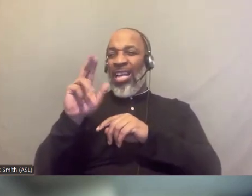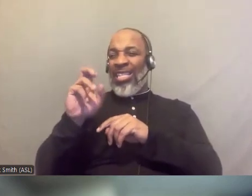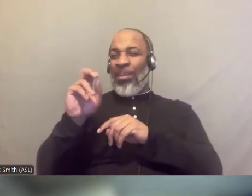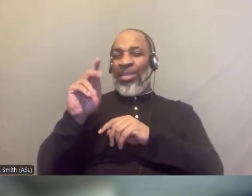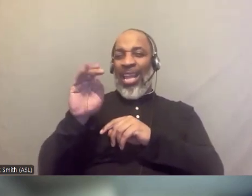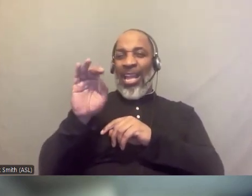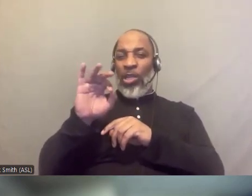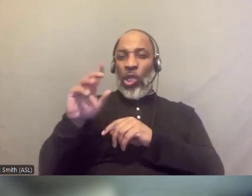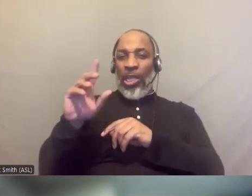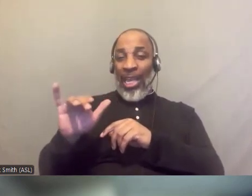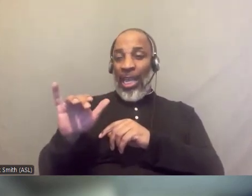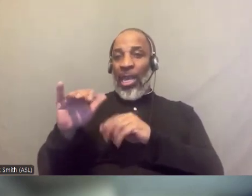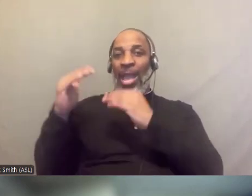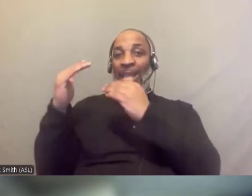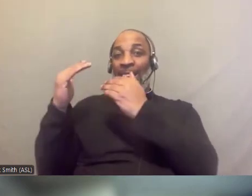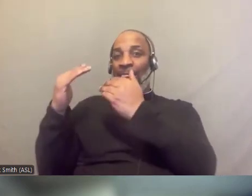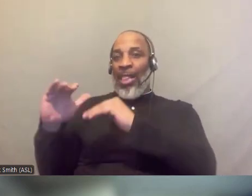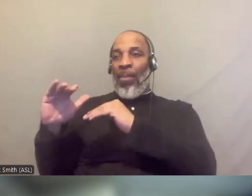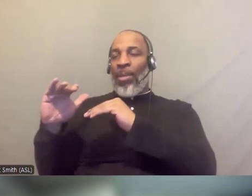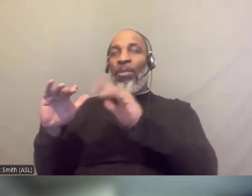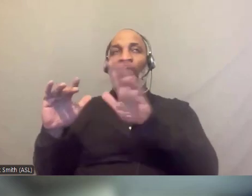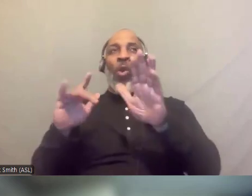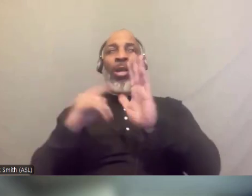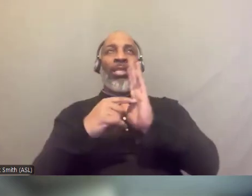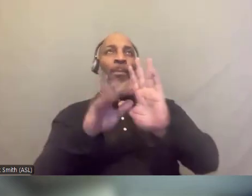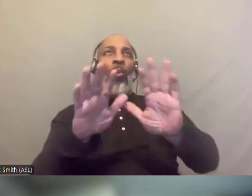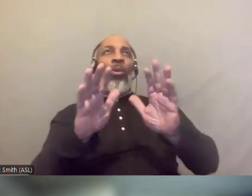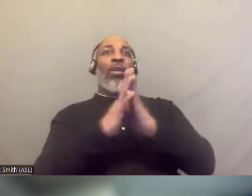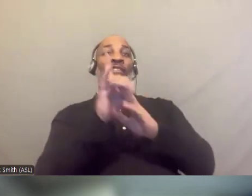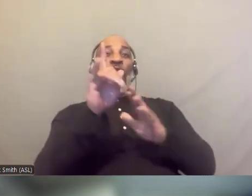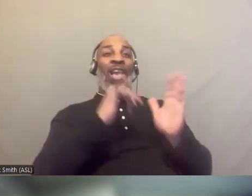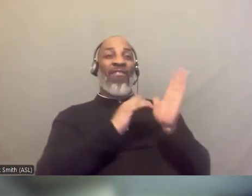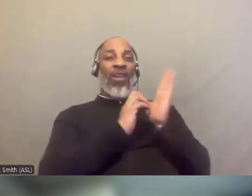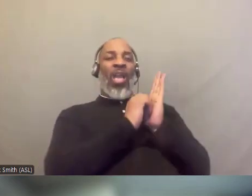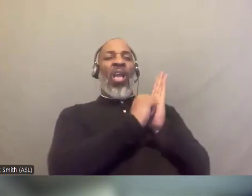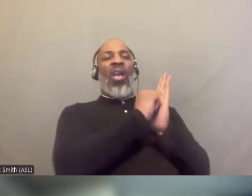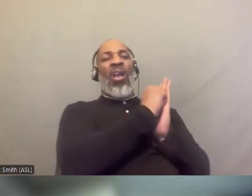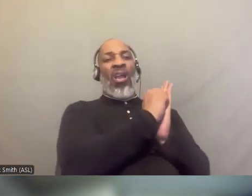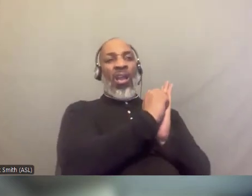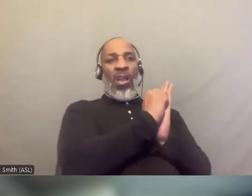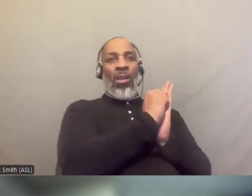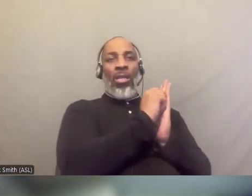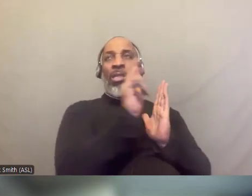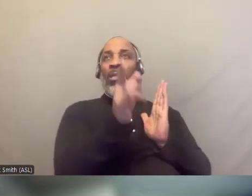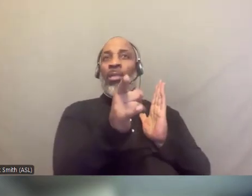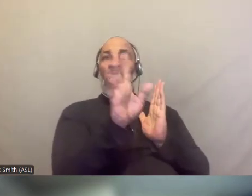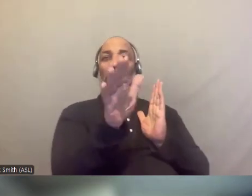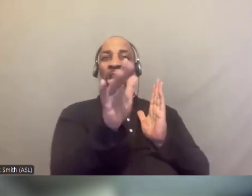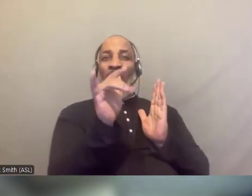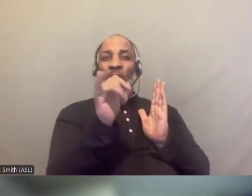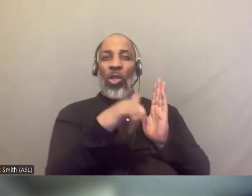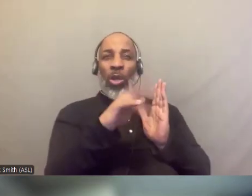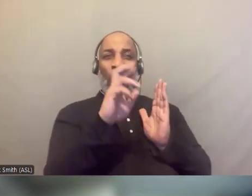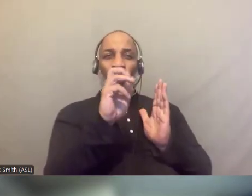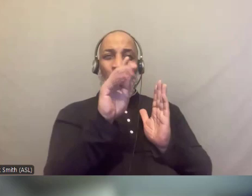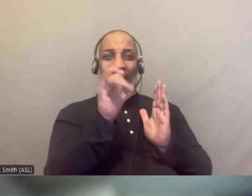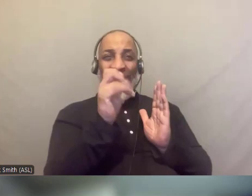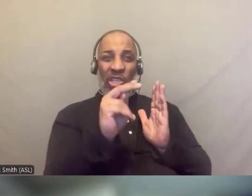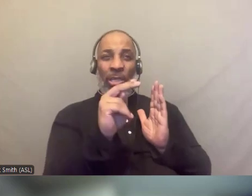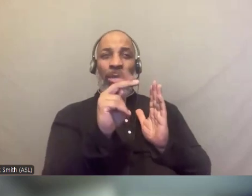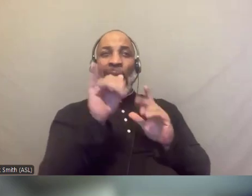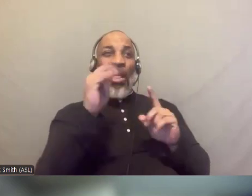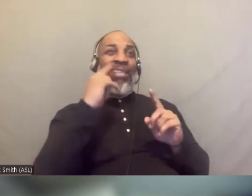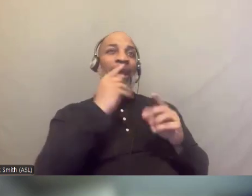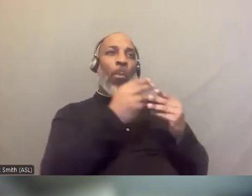when those impairments are active. So, for example, if you have cancer and you're in remission, you're still covered under